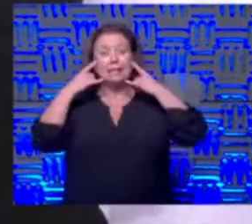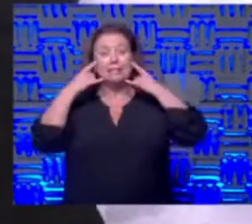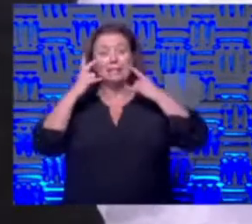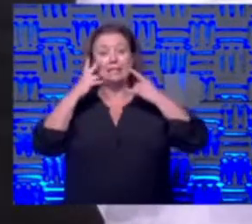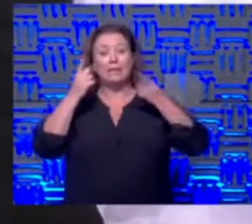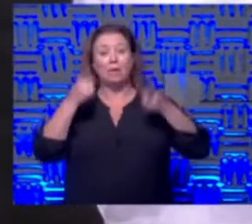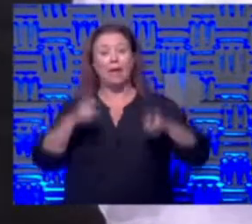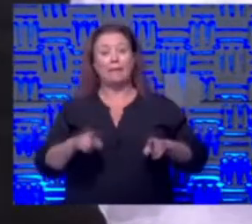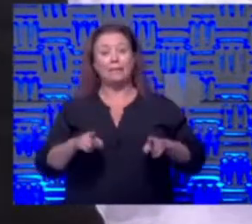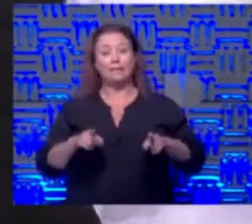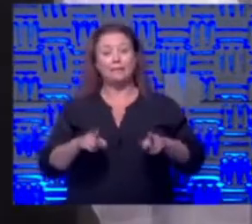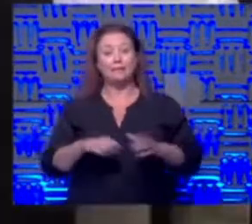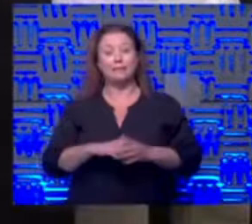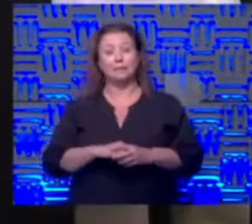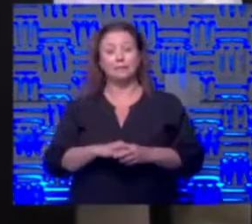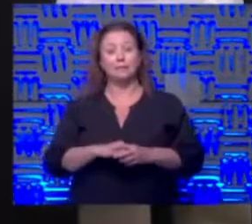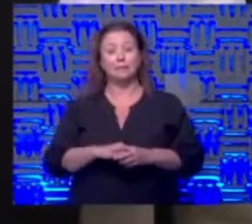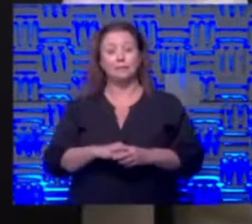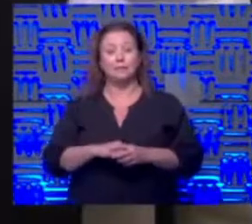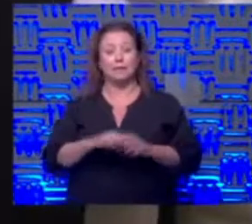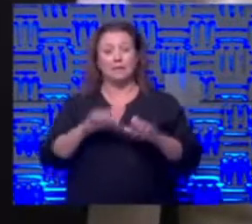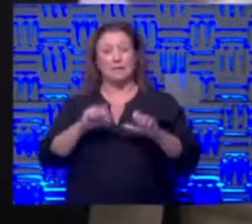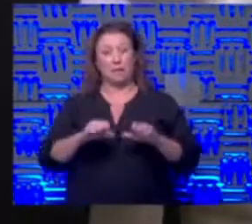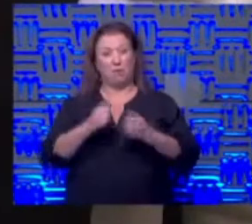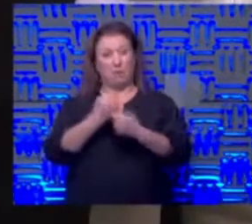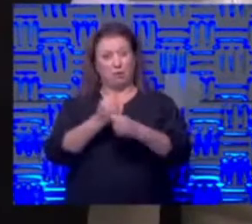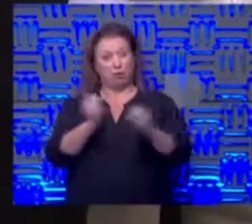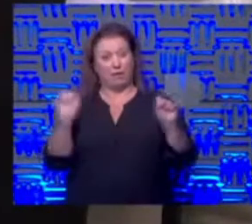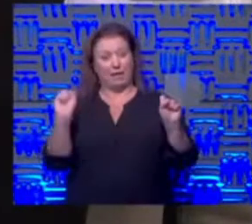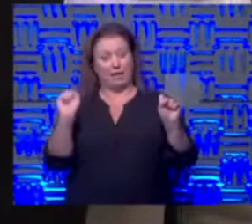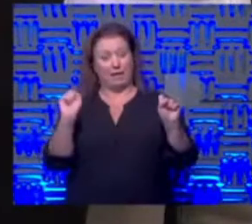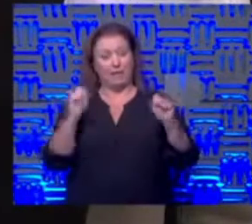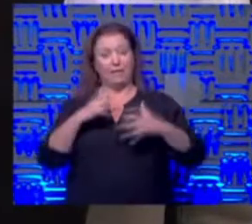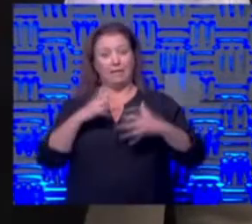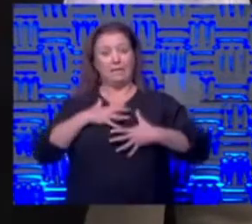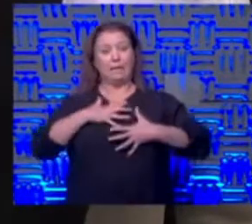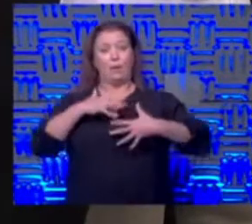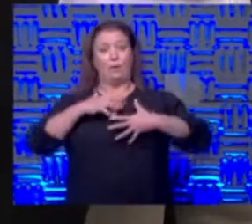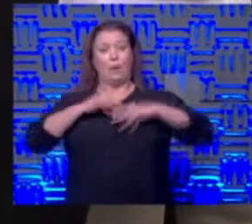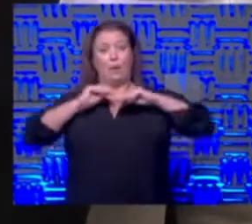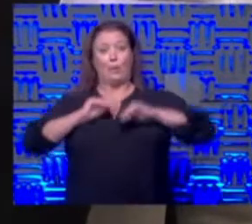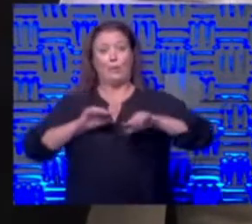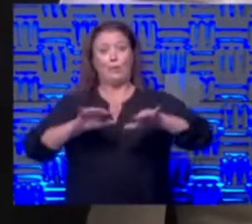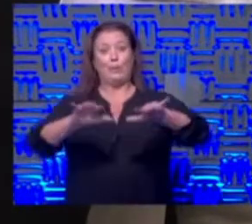happens. Can we keep each other safer? Let's take our deep breath.